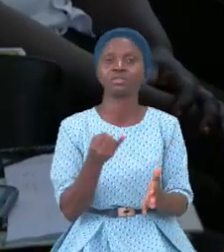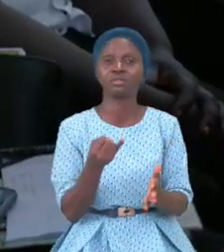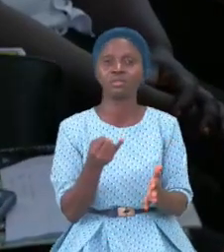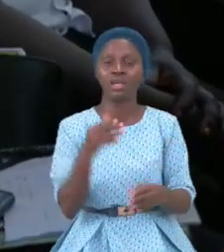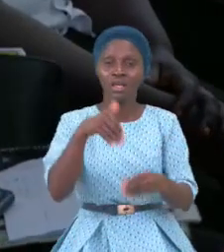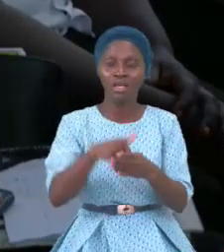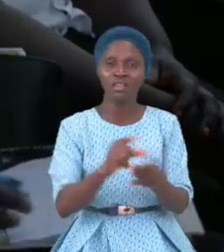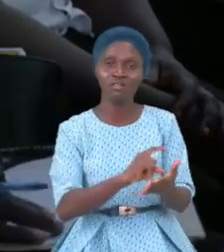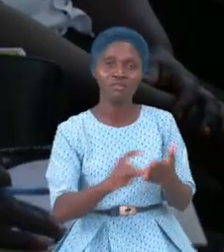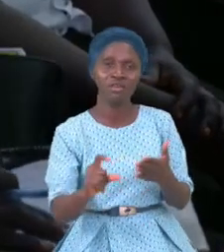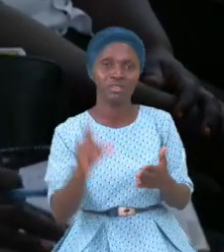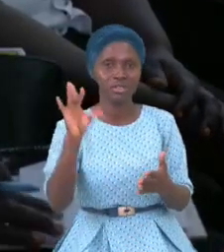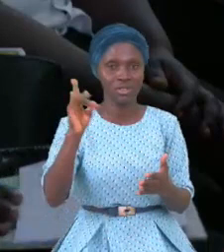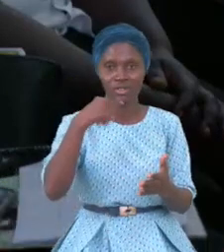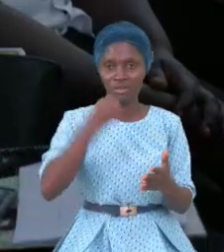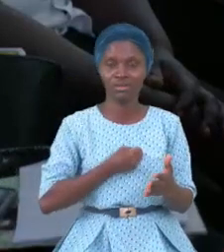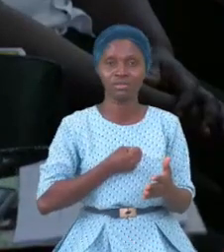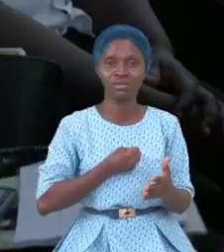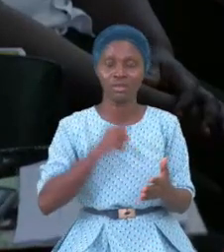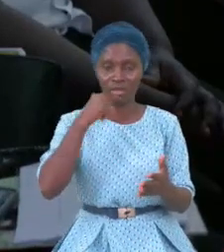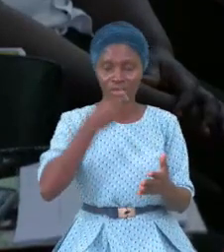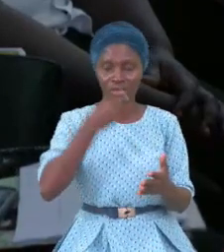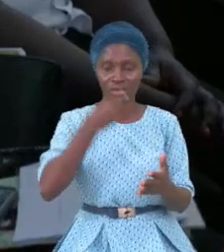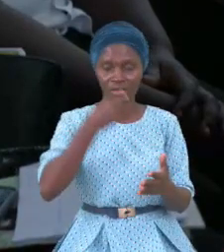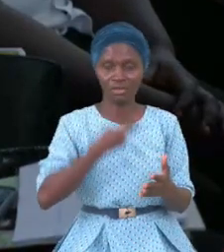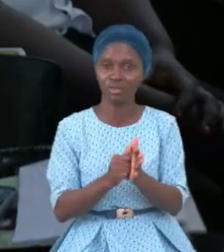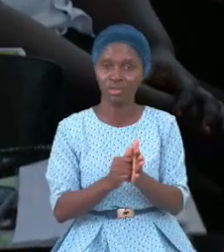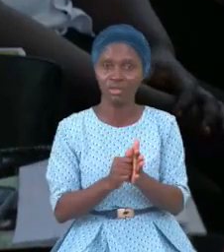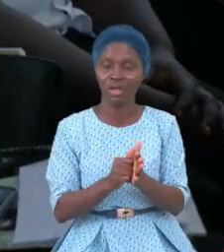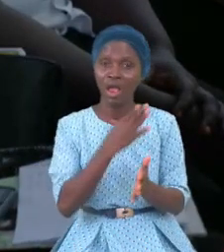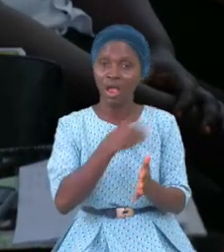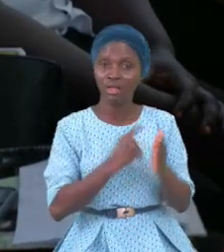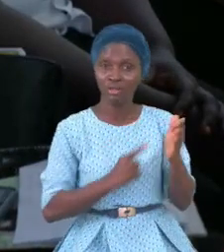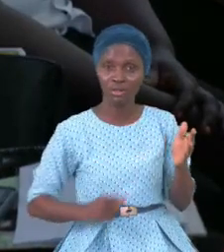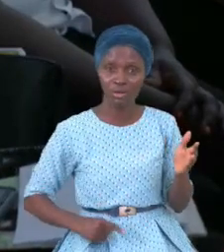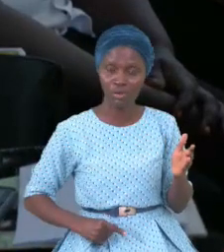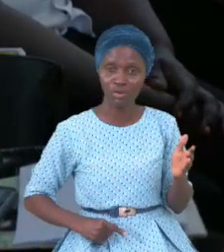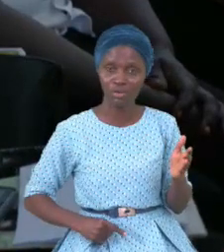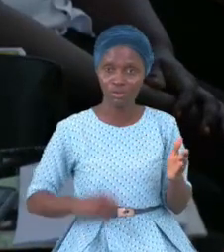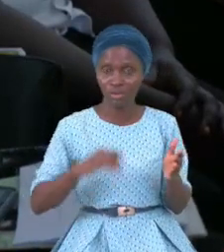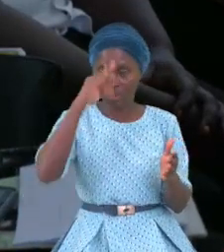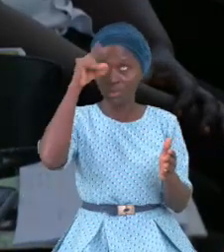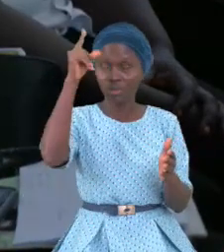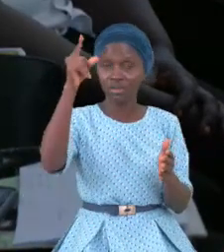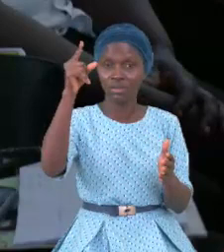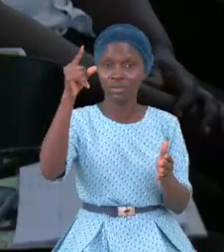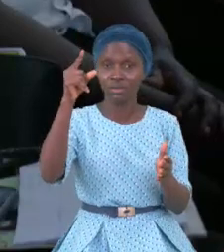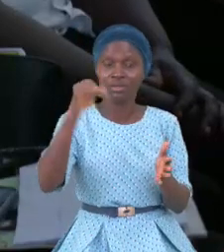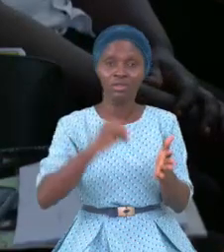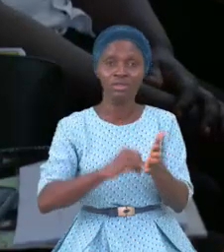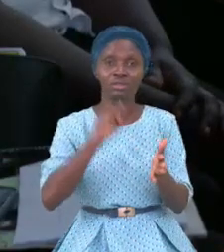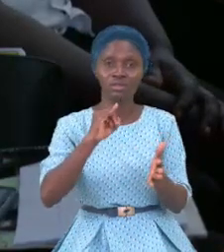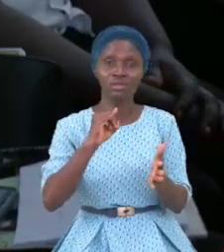it says in verse 8, it says, and the Lord, he, it is that goes,